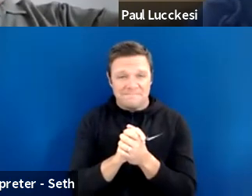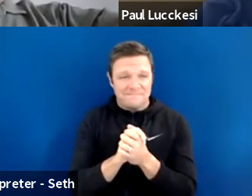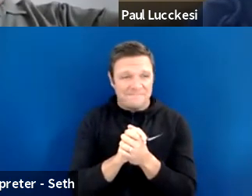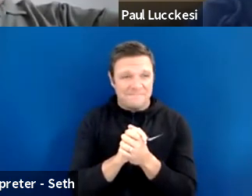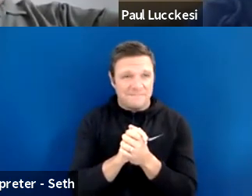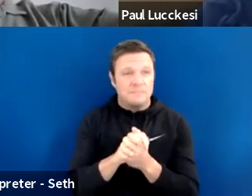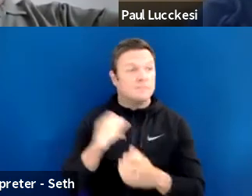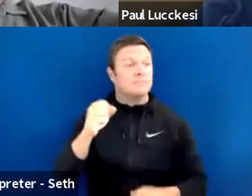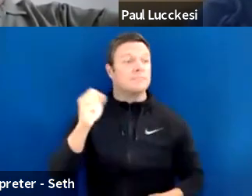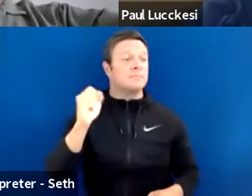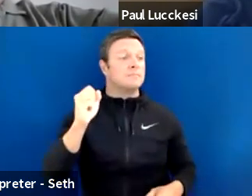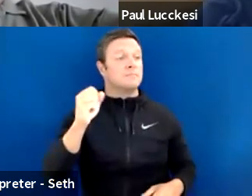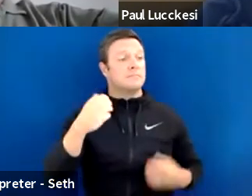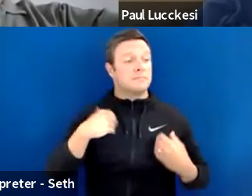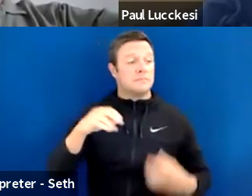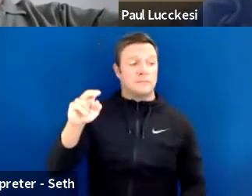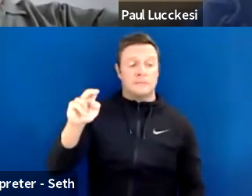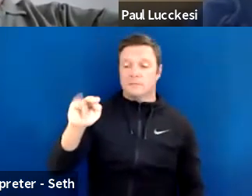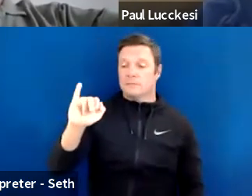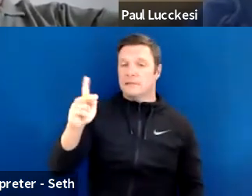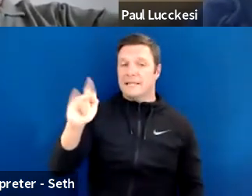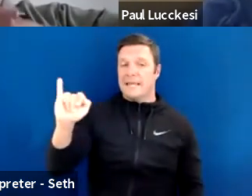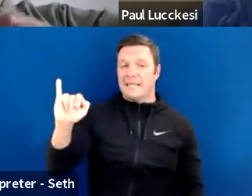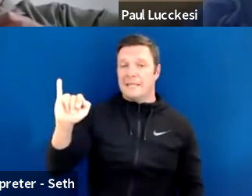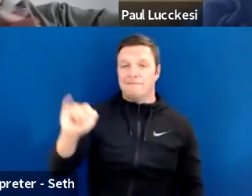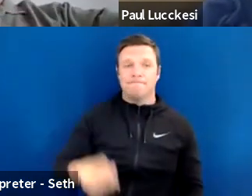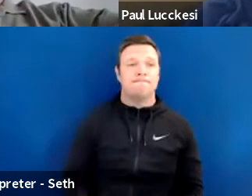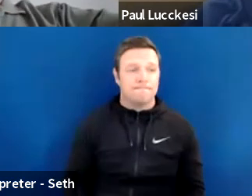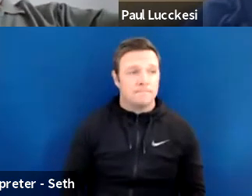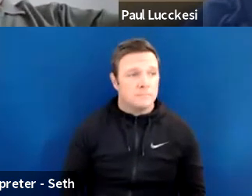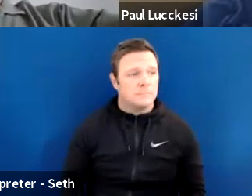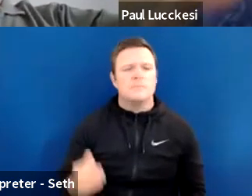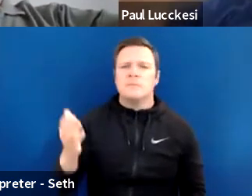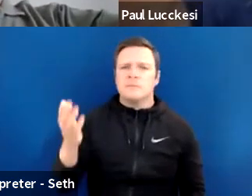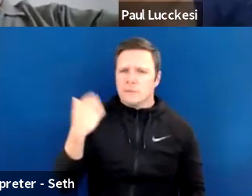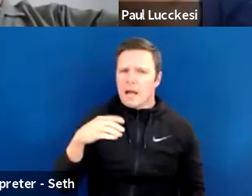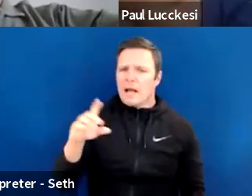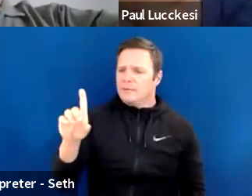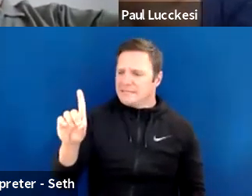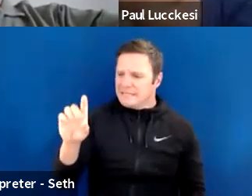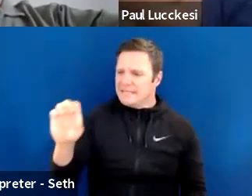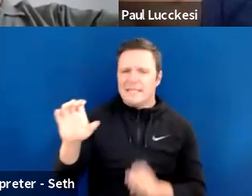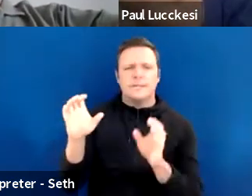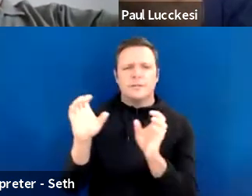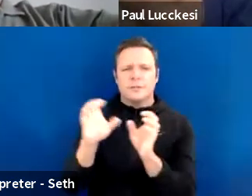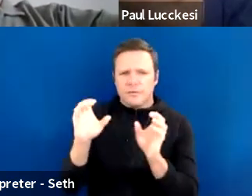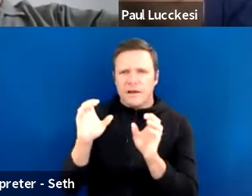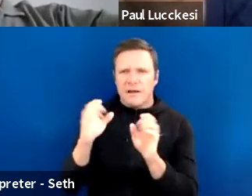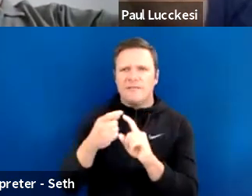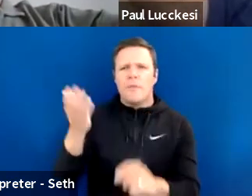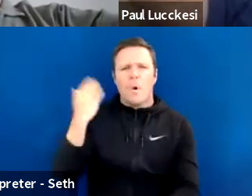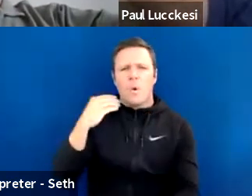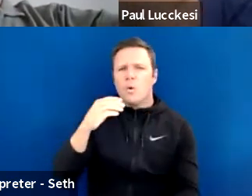Yeah, I've got a question, Jody. This is Nikki. Hey, Nikki. I was DE certified through the old the DEC